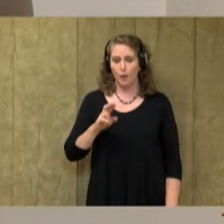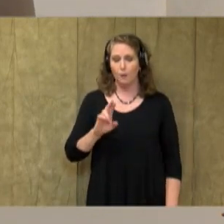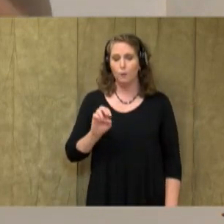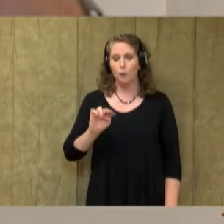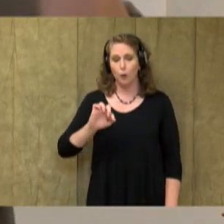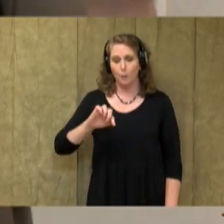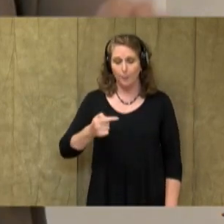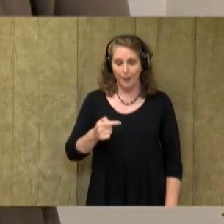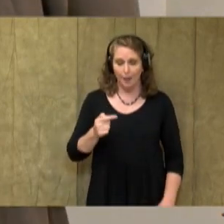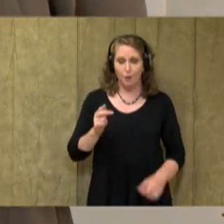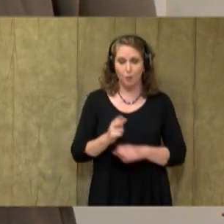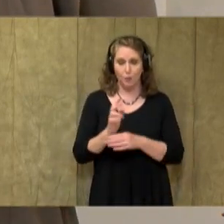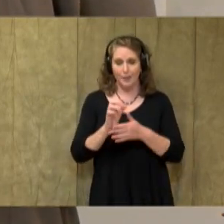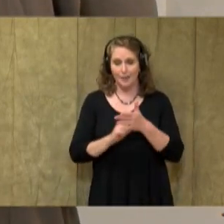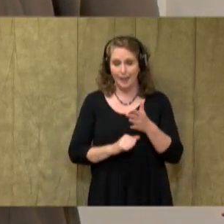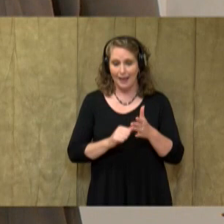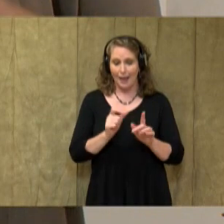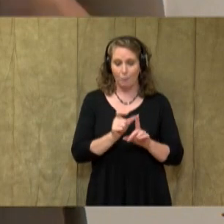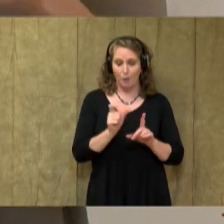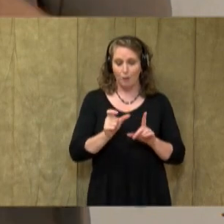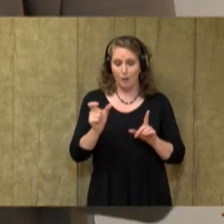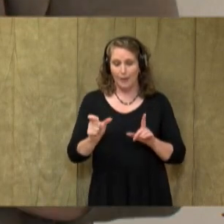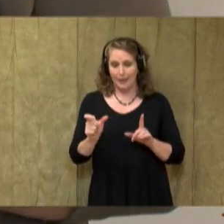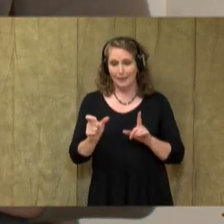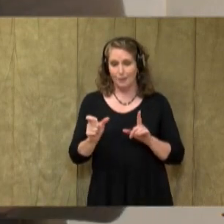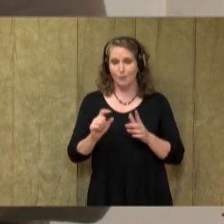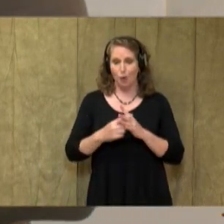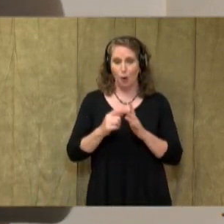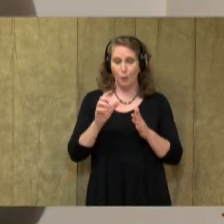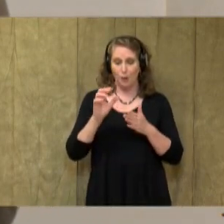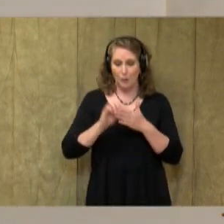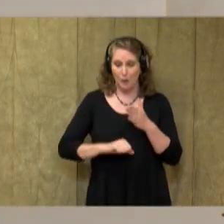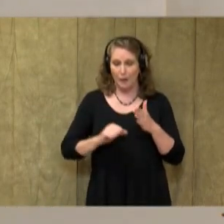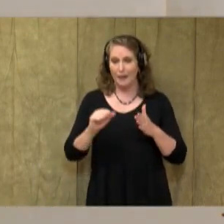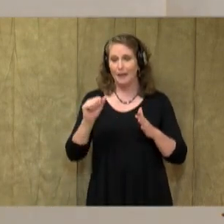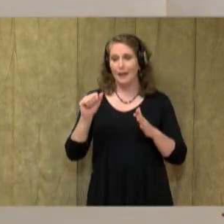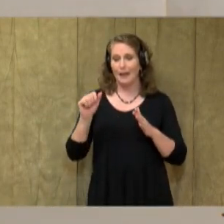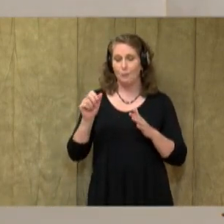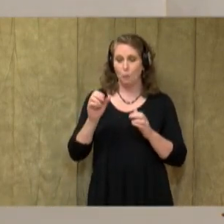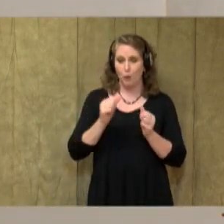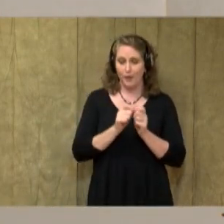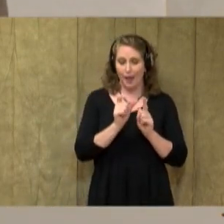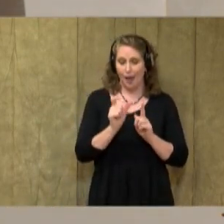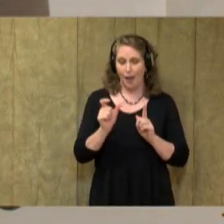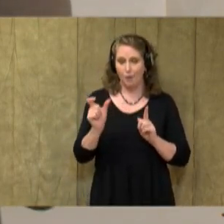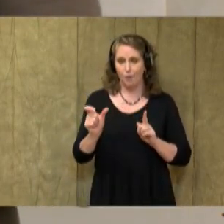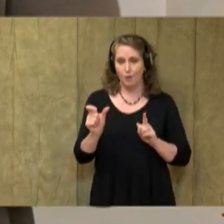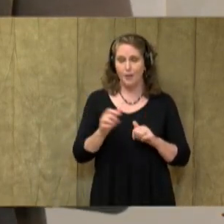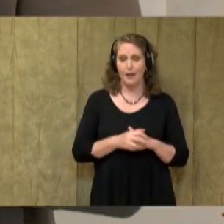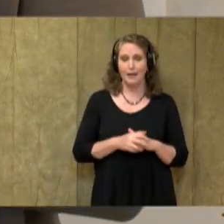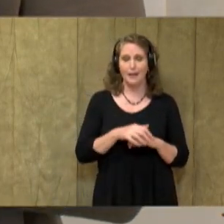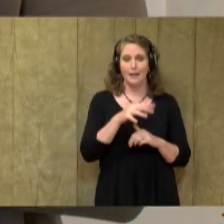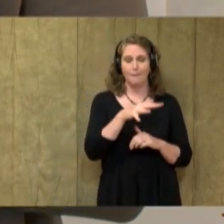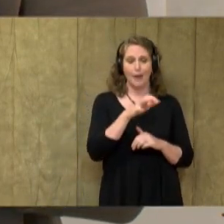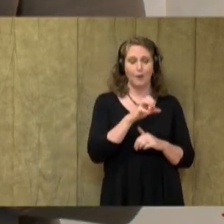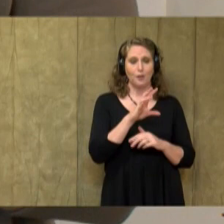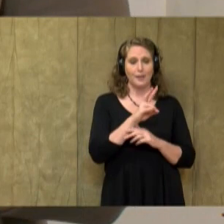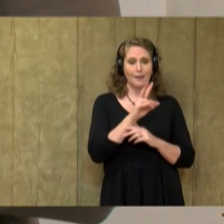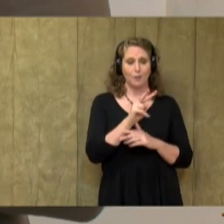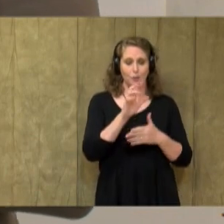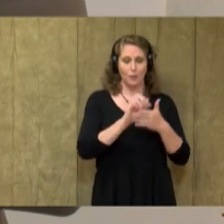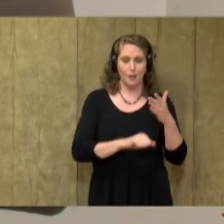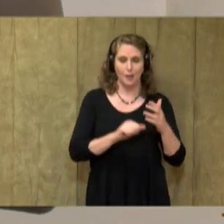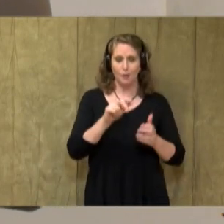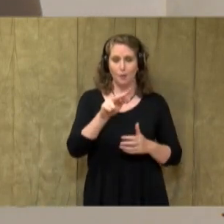to end up regrouping into the hundreds too. So we'll work on that more Thursday. So write this problem down. It would be 572